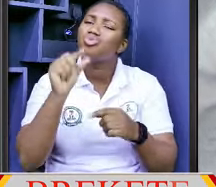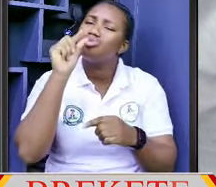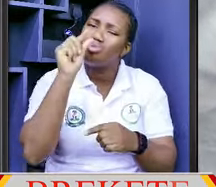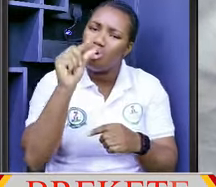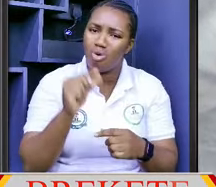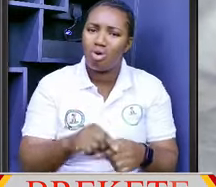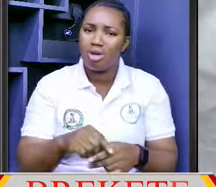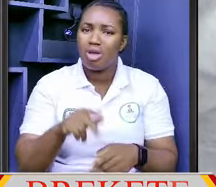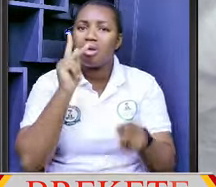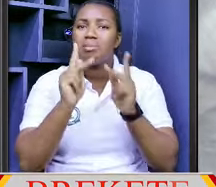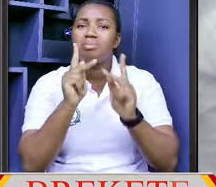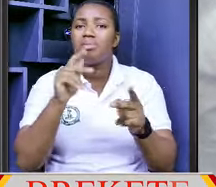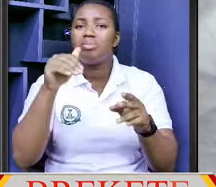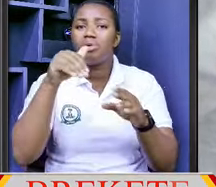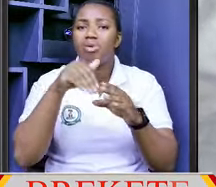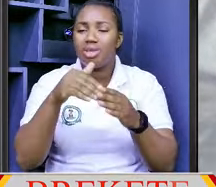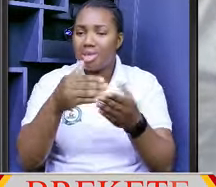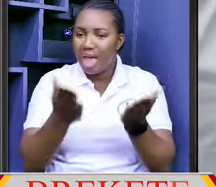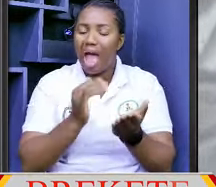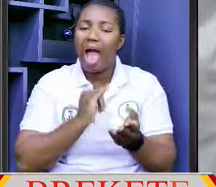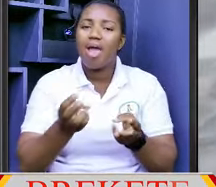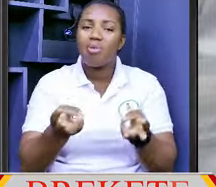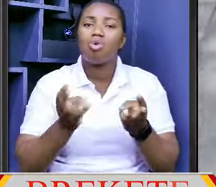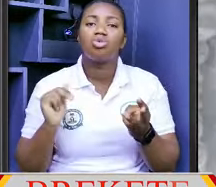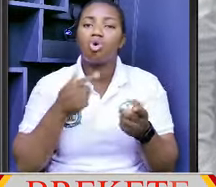I want us to raise 1 million naira for her.